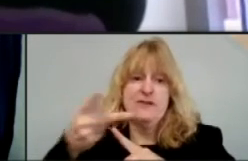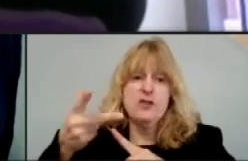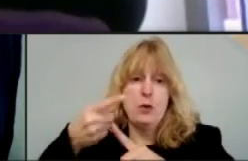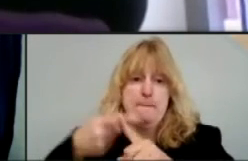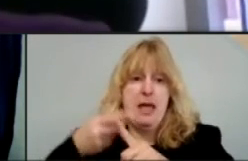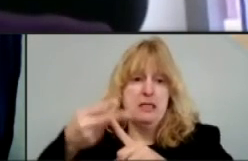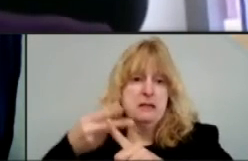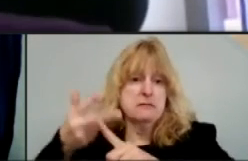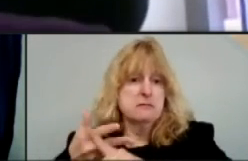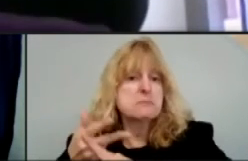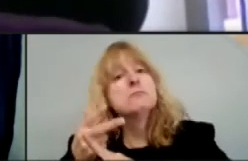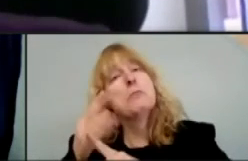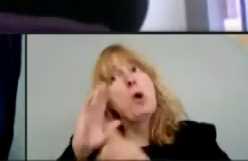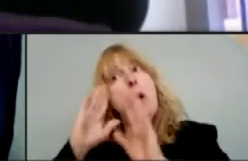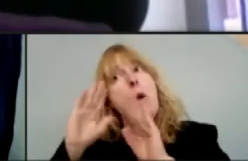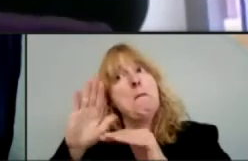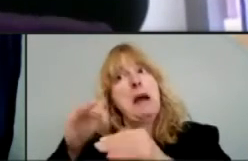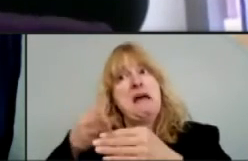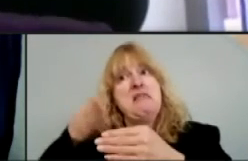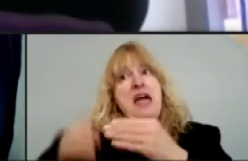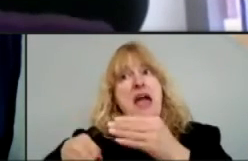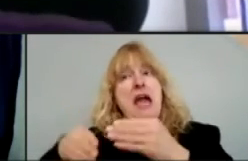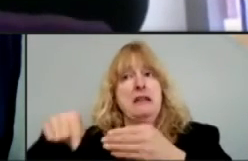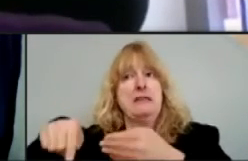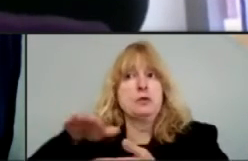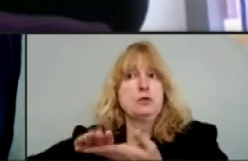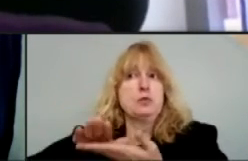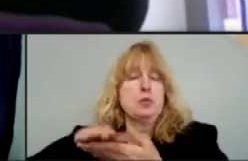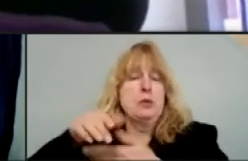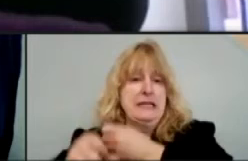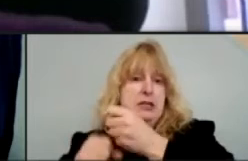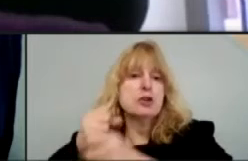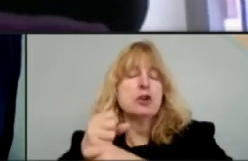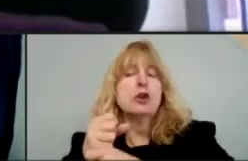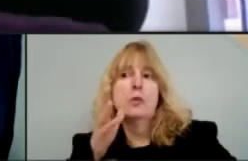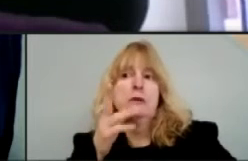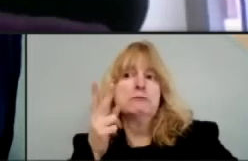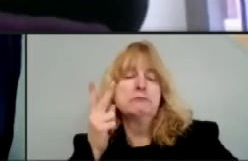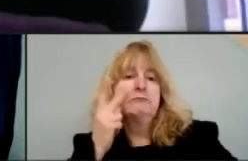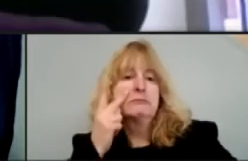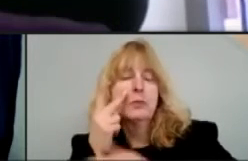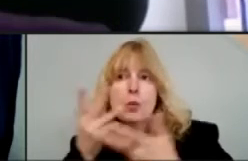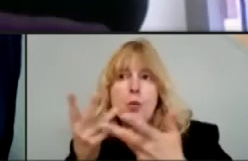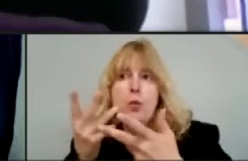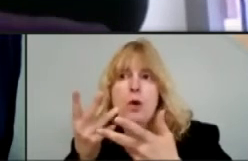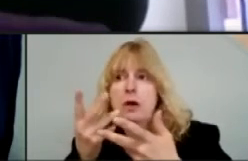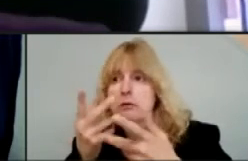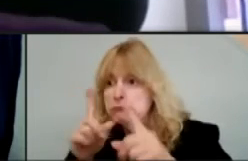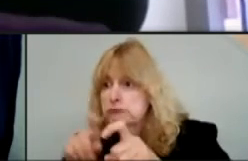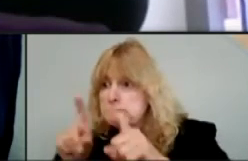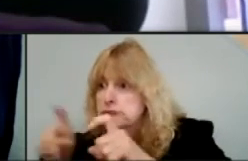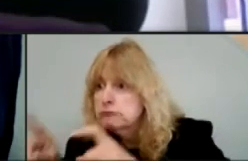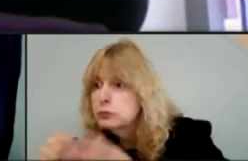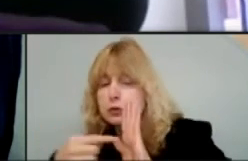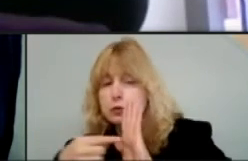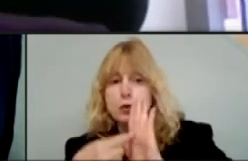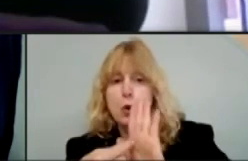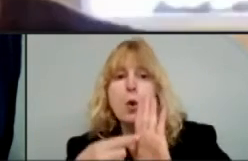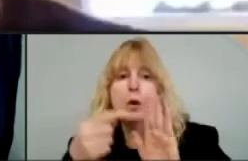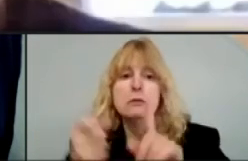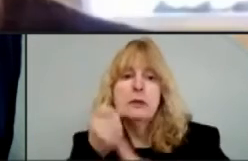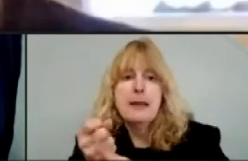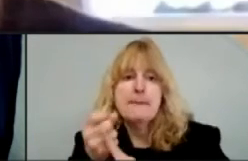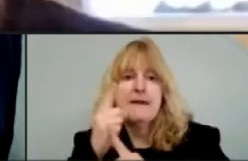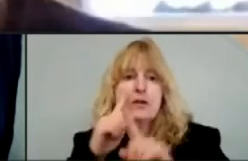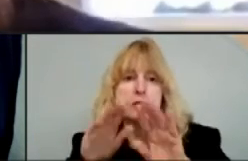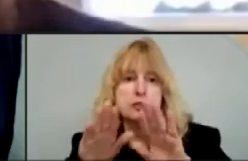it's certainly by the end of the school year this year, what the impact is for children. I